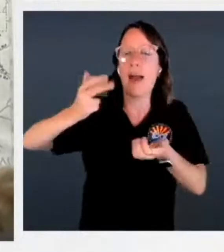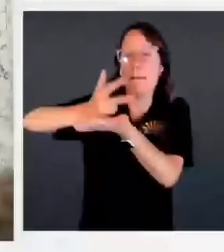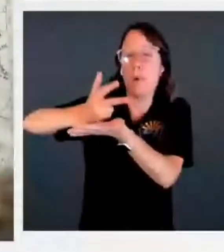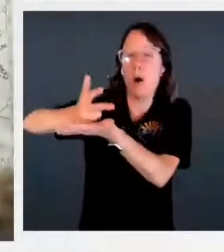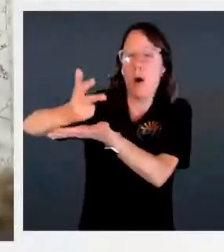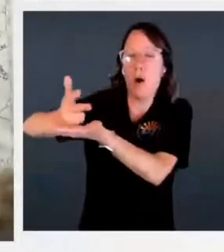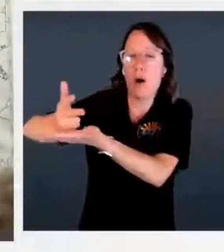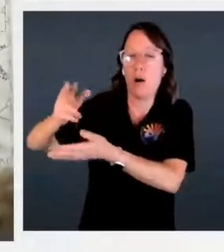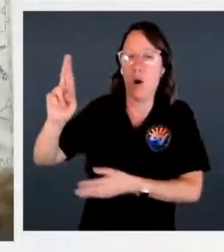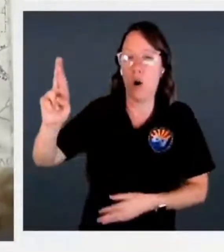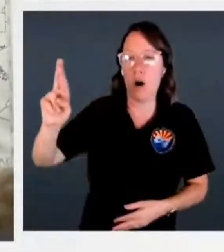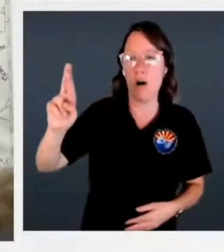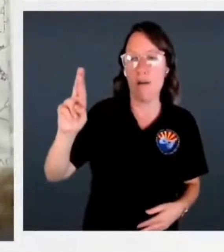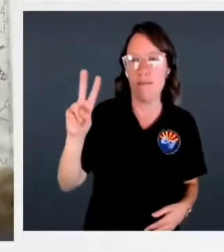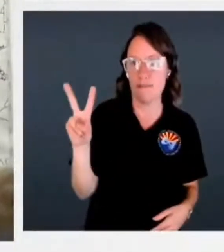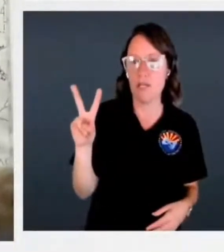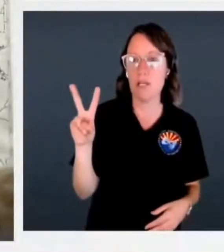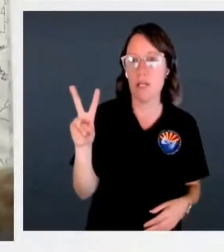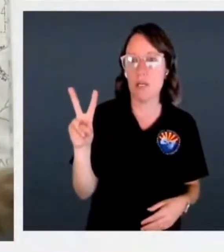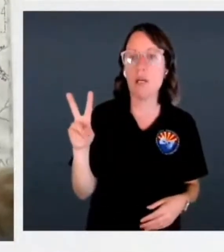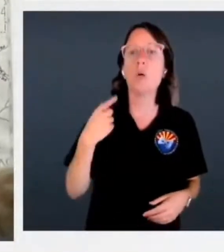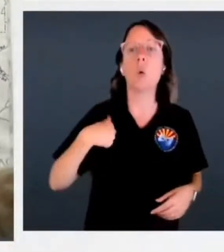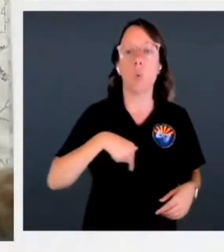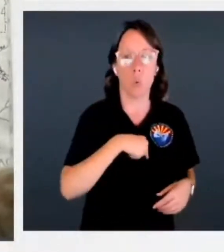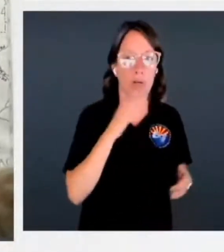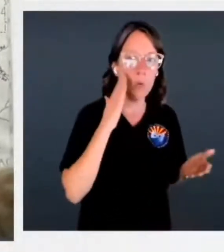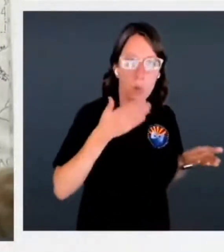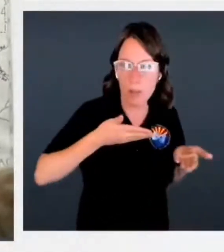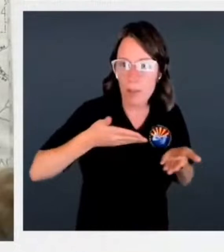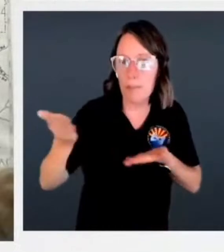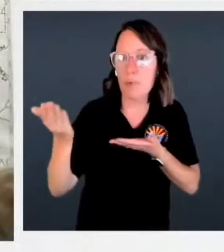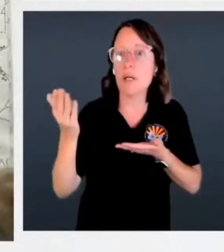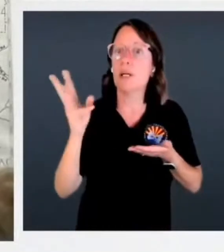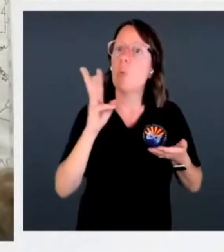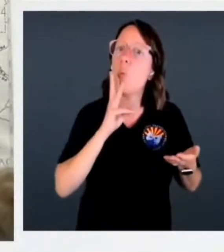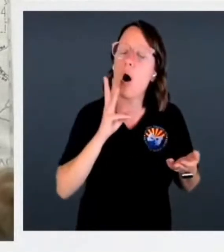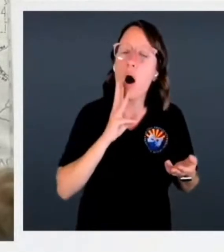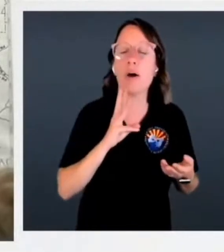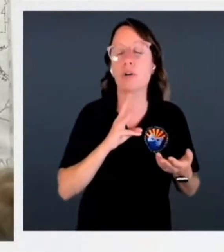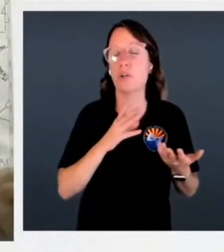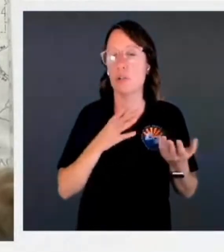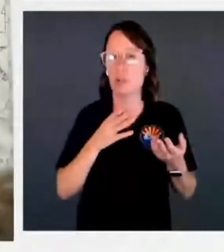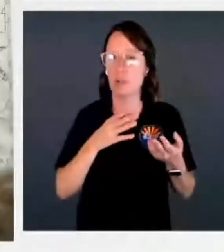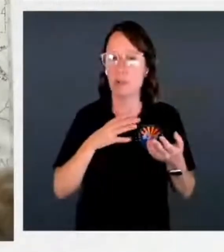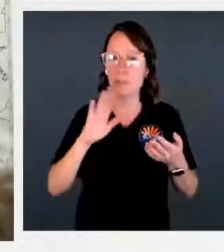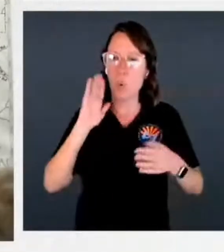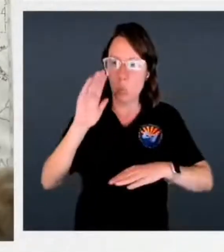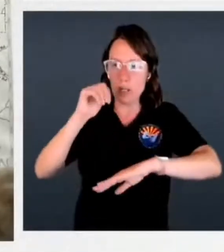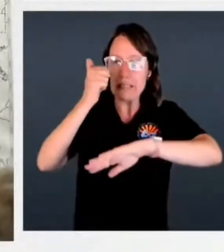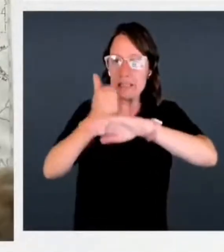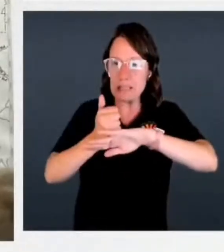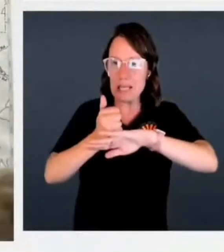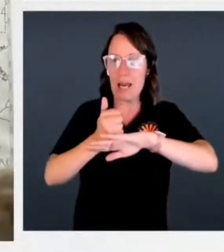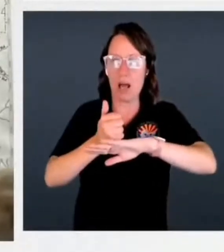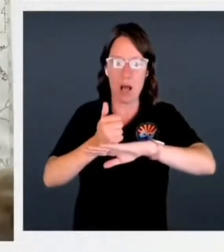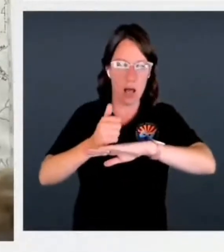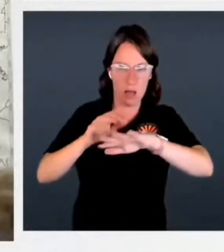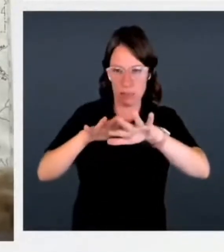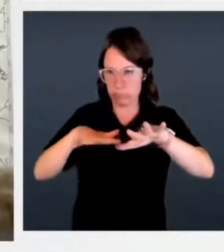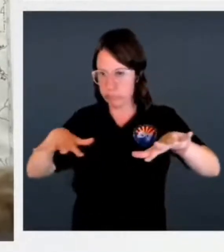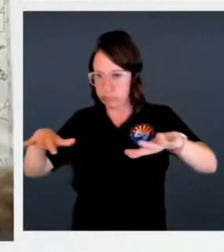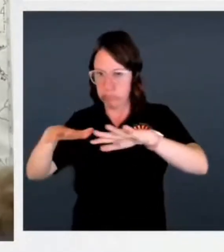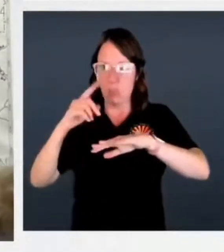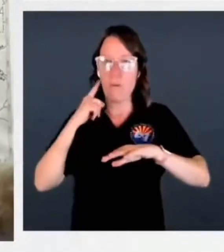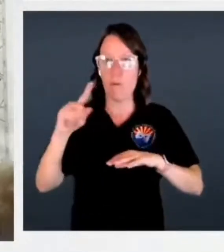arises, what we'll do is we'll bring out water and septic and sewer lines. So a couple other